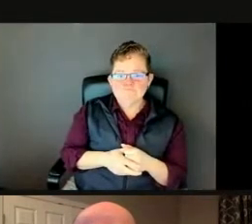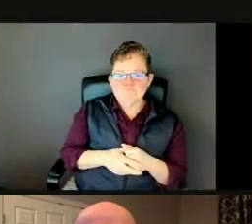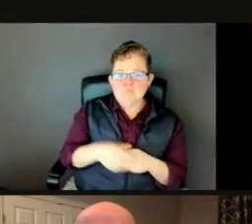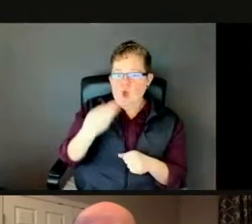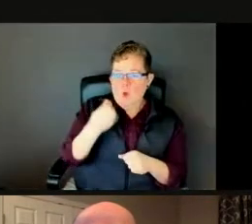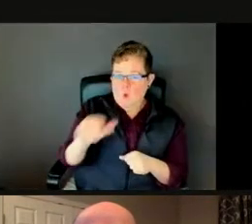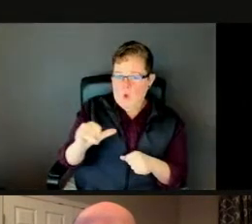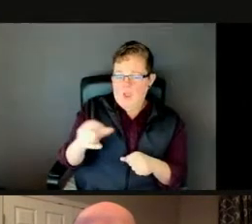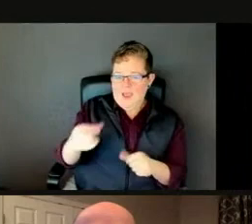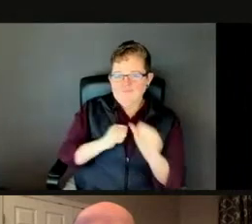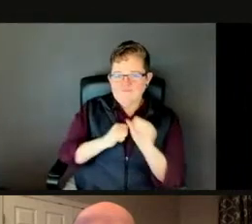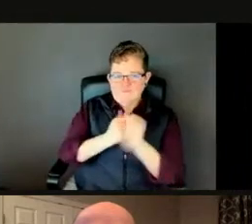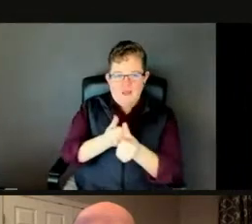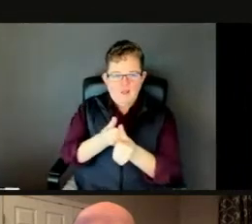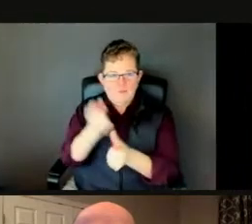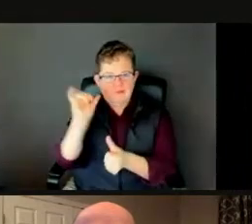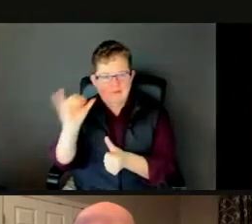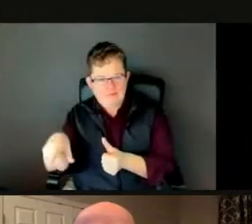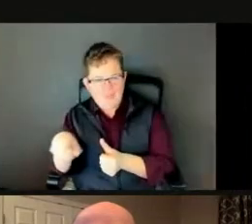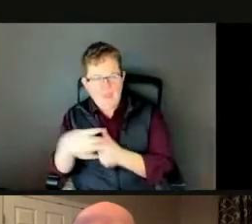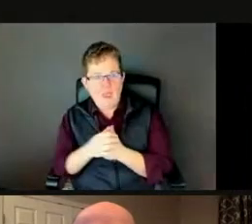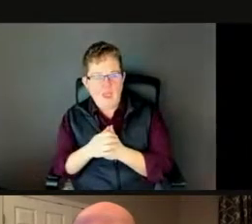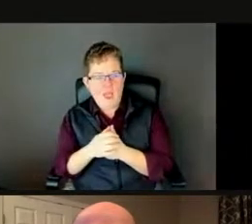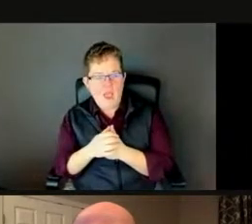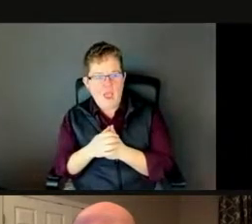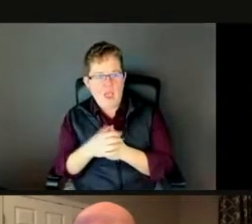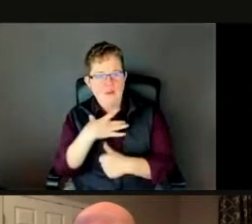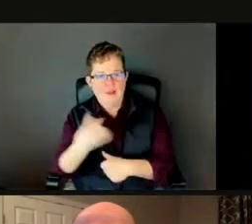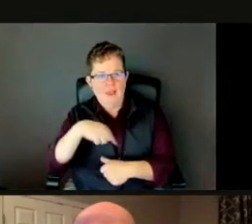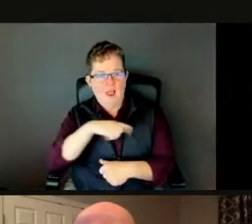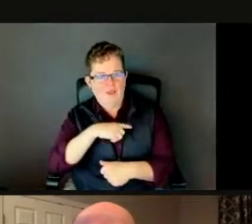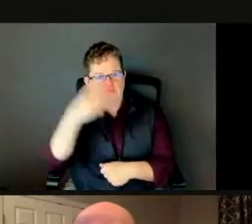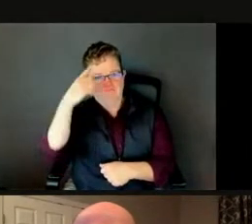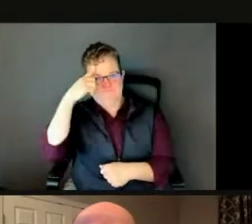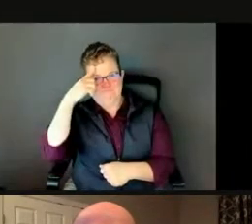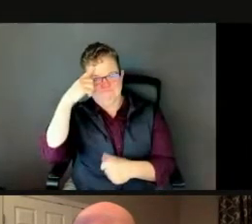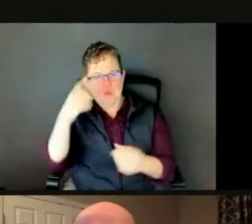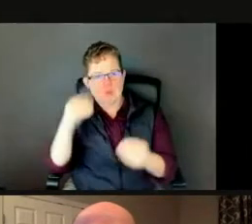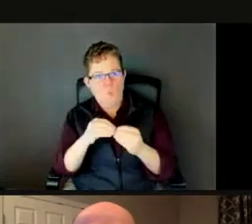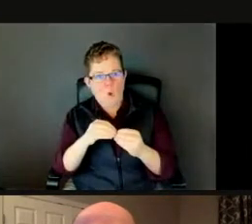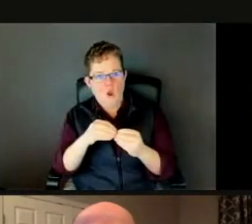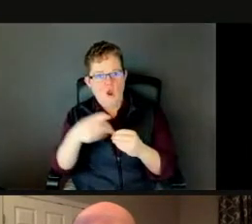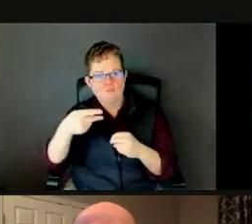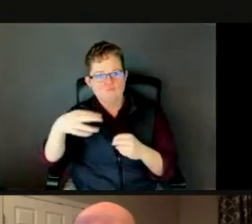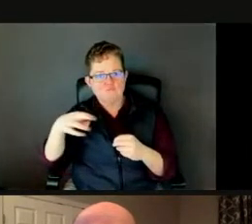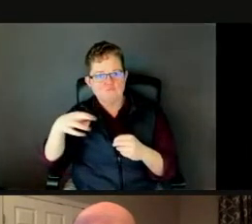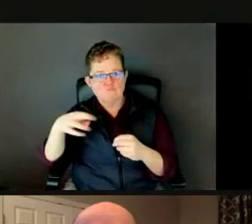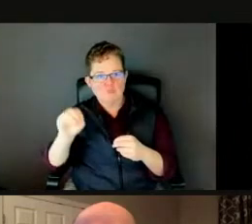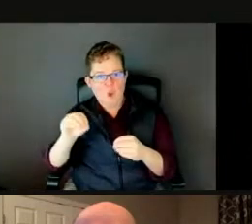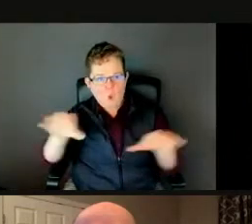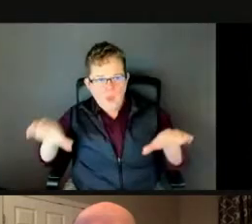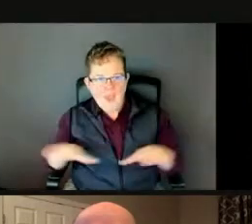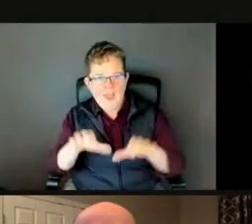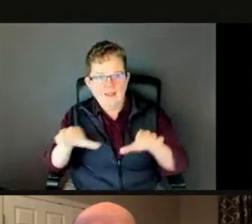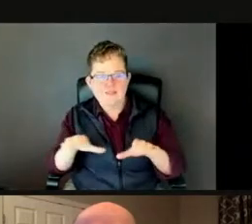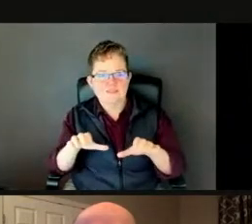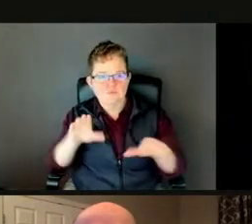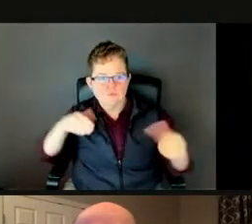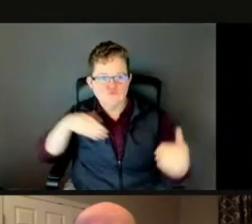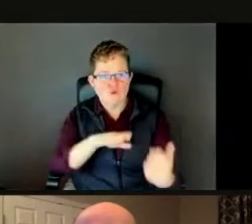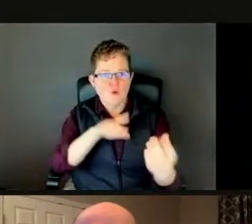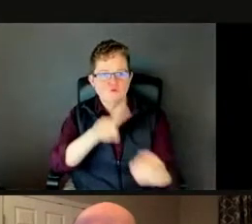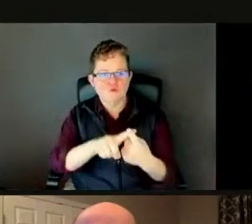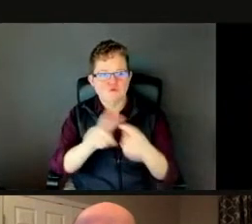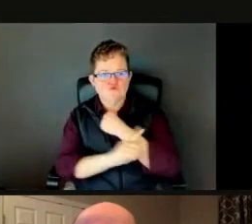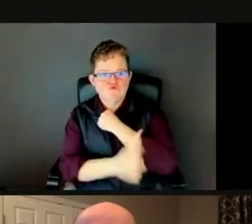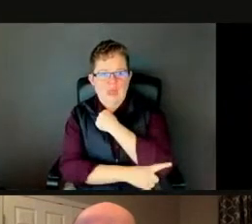following up on that, I would also like us to consider more of a proactive approach to trash rather than a reactive